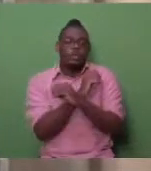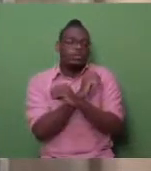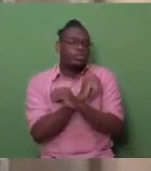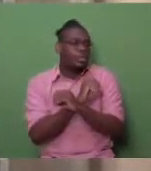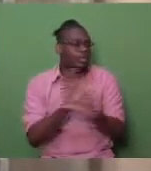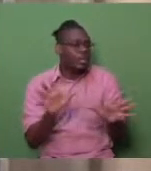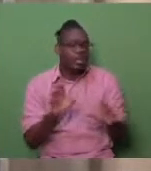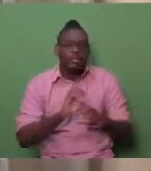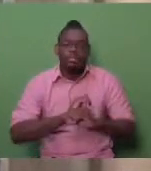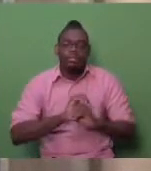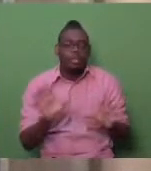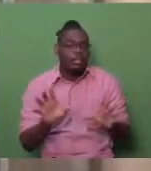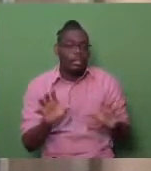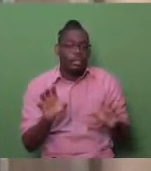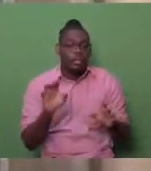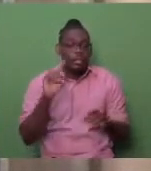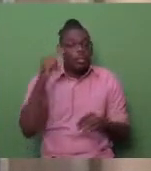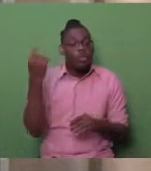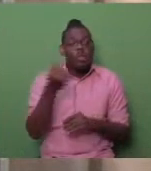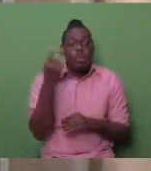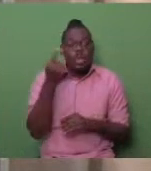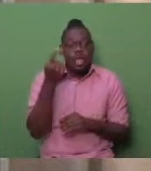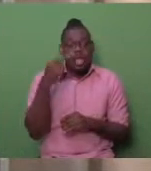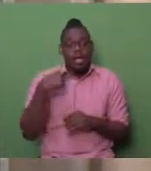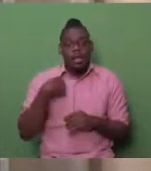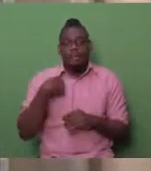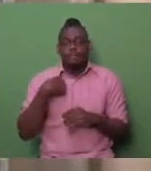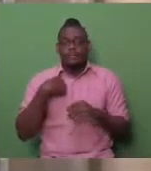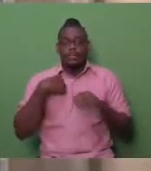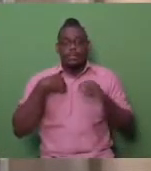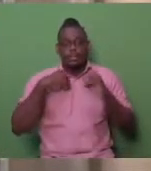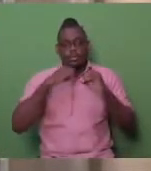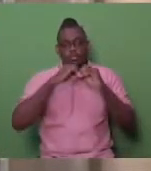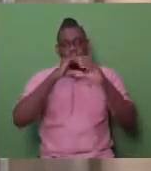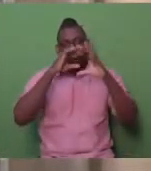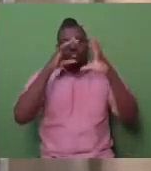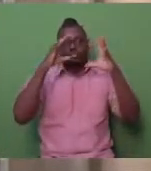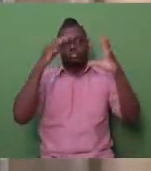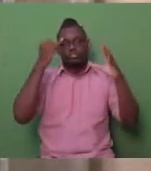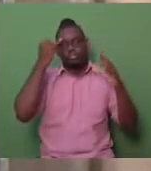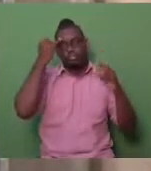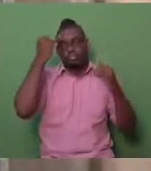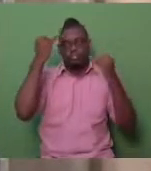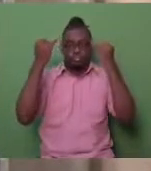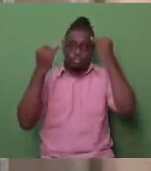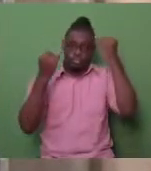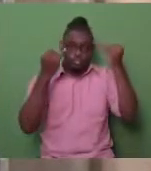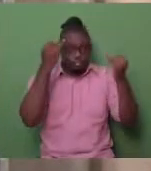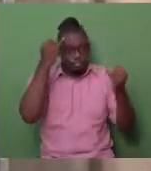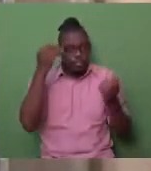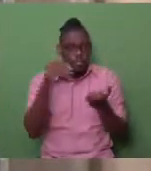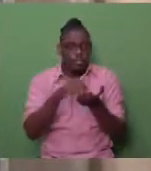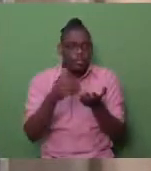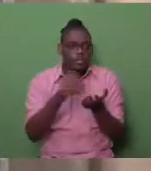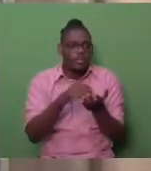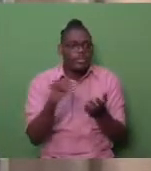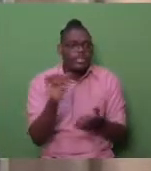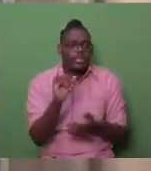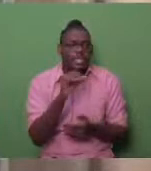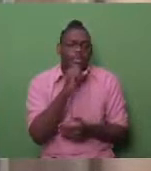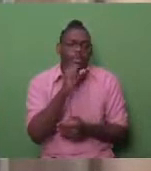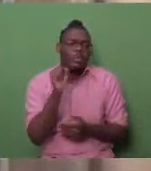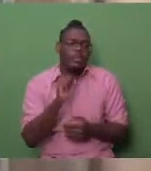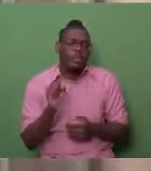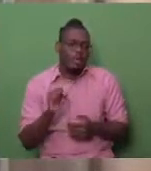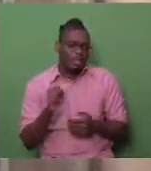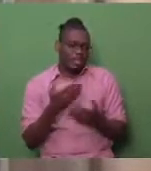76, when after tedious repetition of the same old projects, the Minister of Finance dropped his voice and